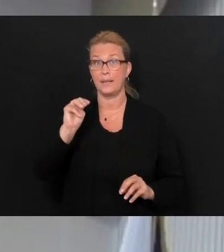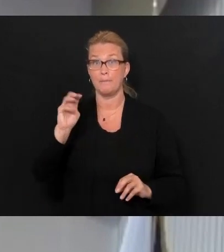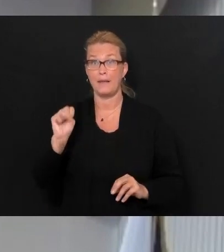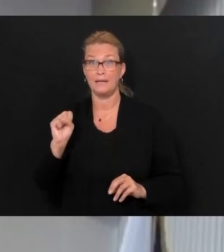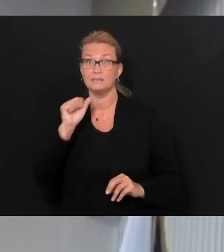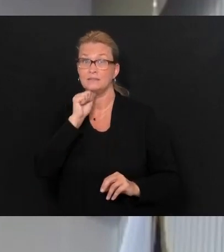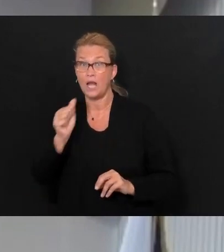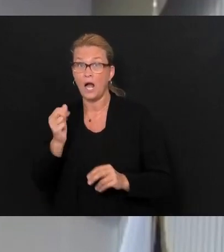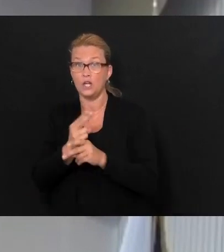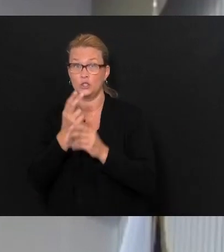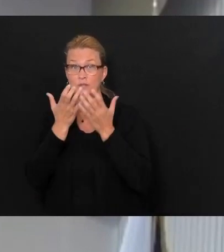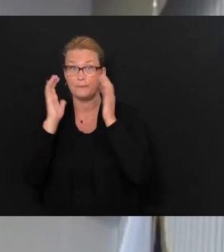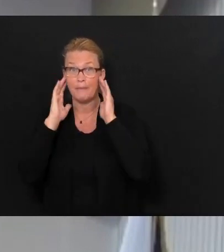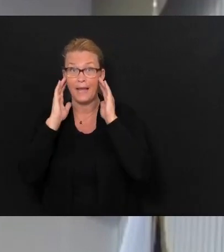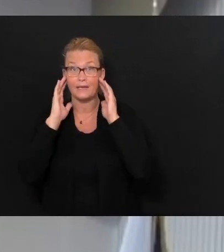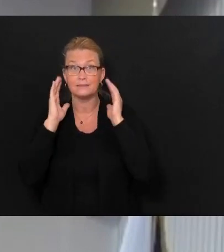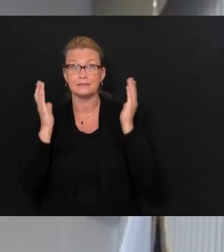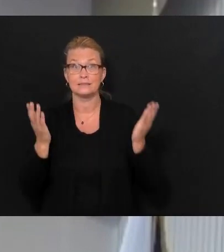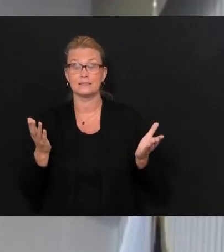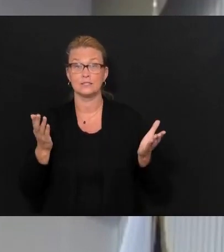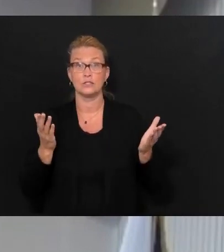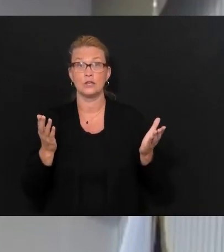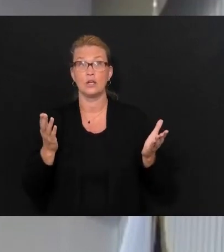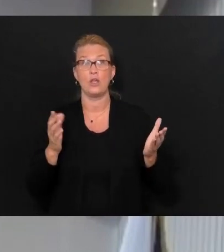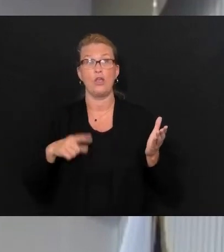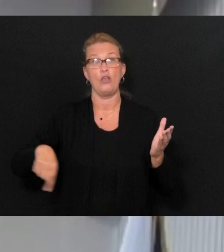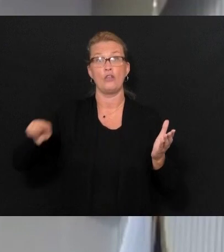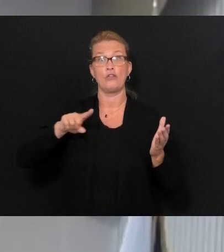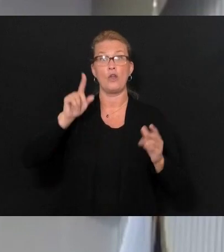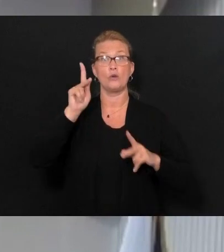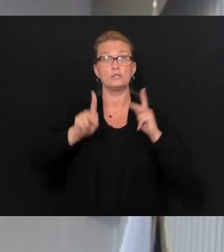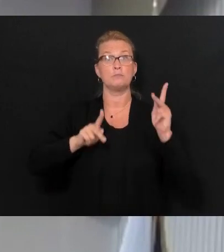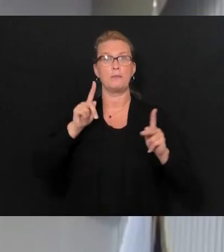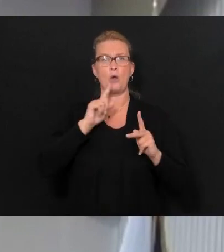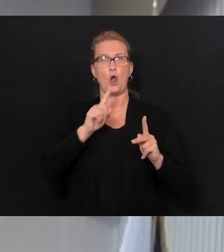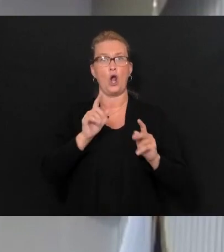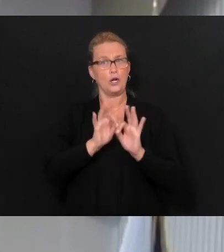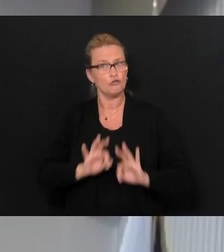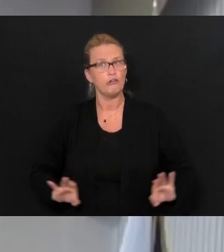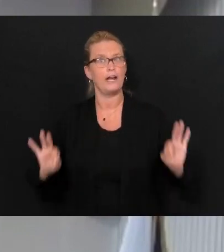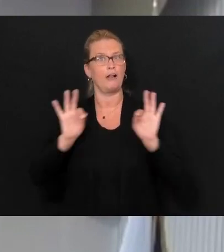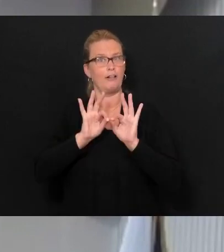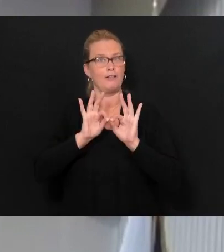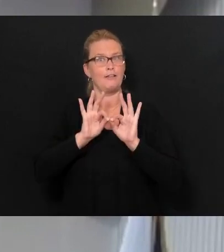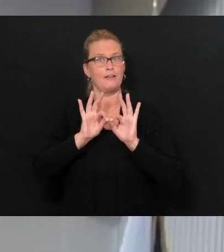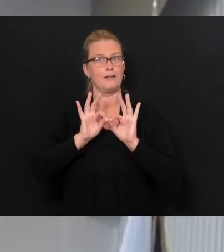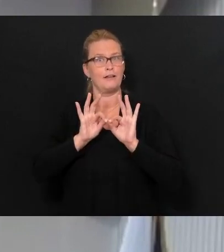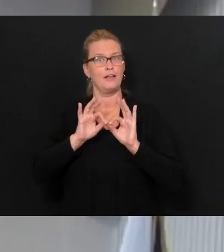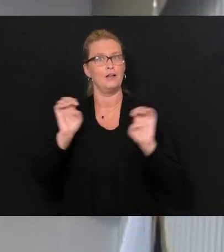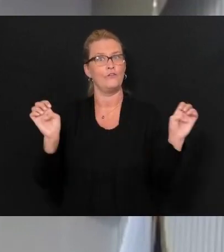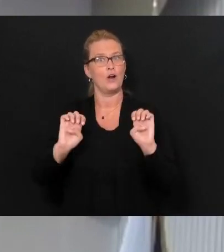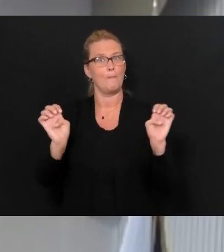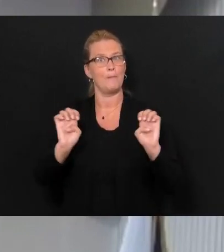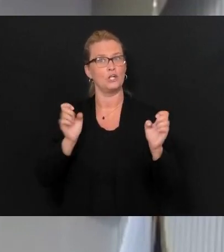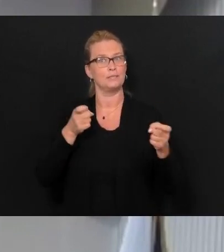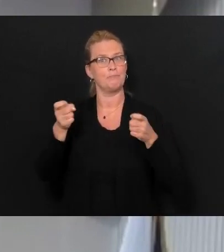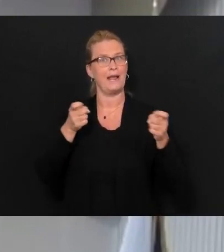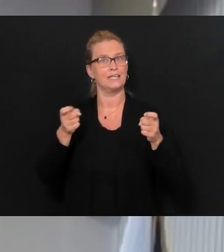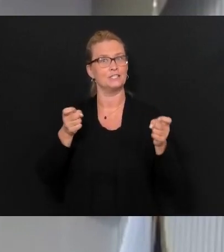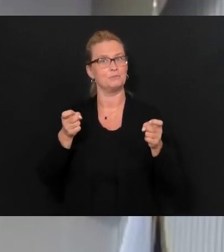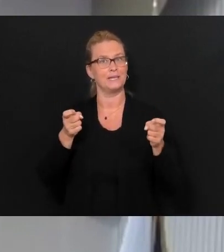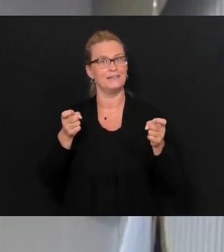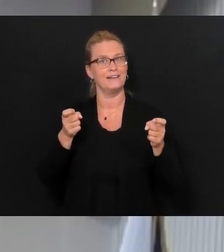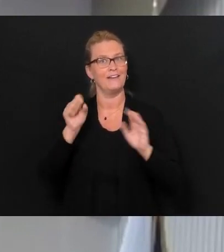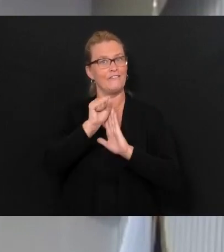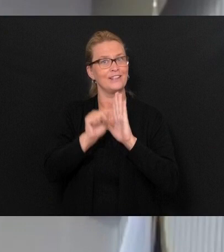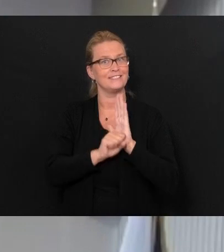masks on a call, and those folks are critical to our emergency management structure in the